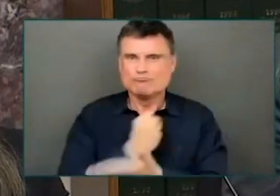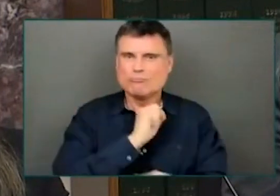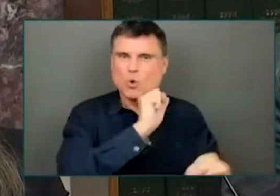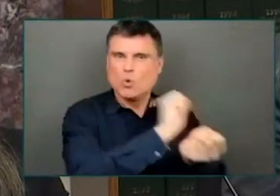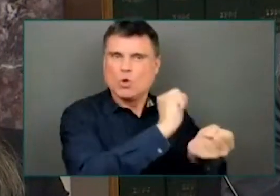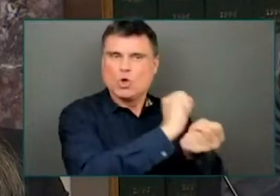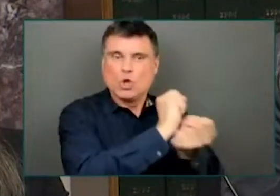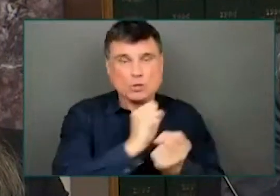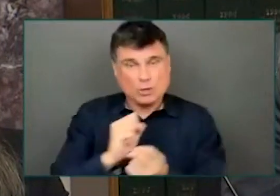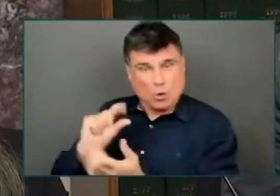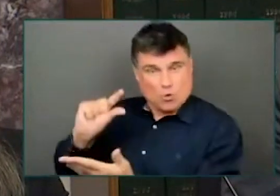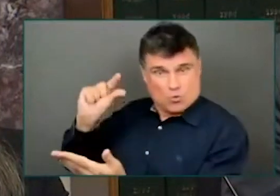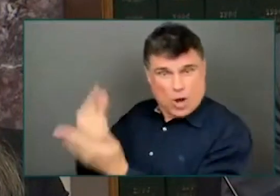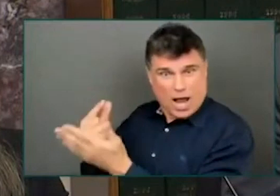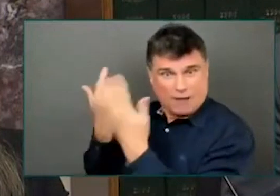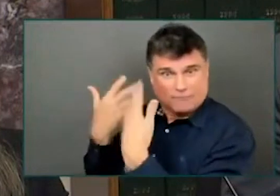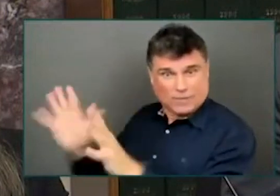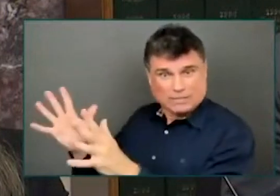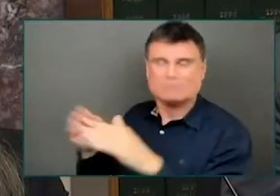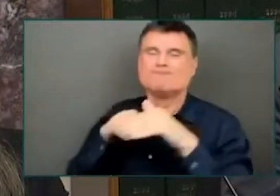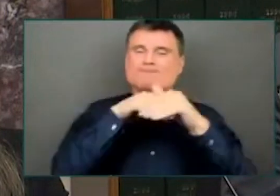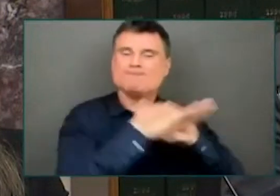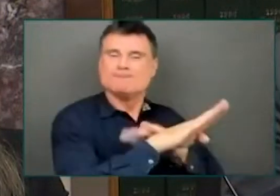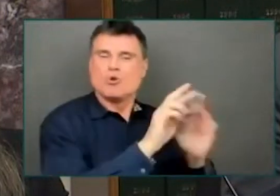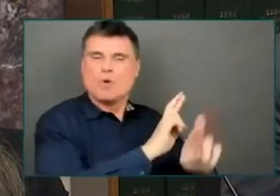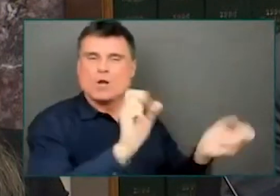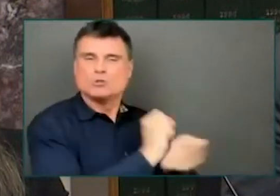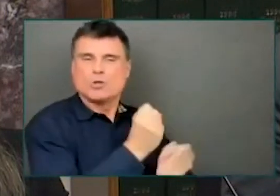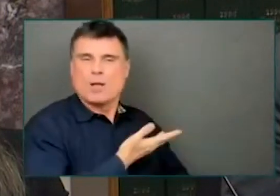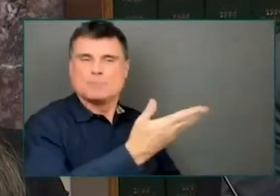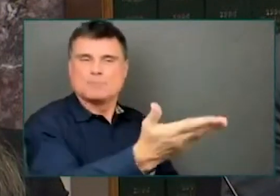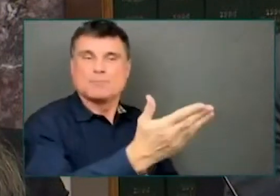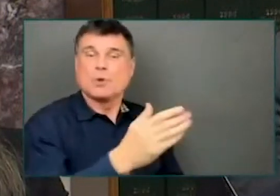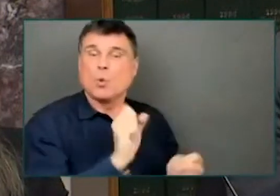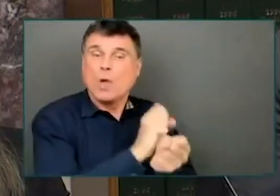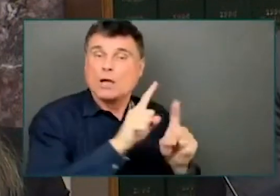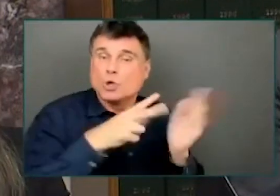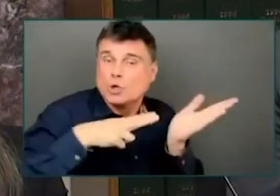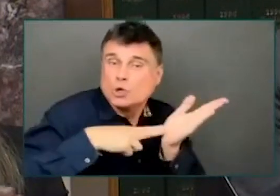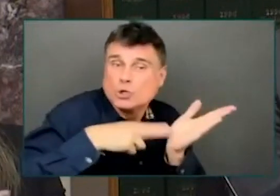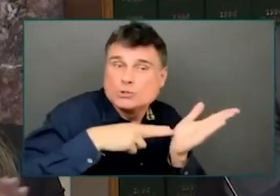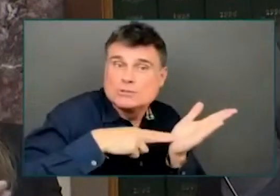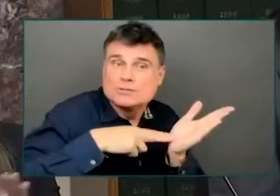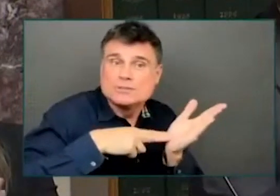forward to being a nurse right here in our communities.